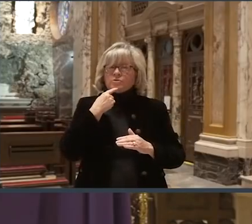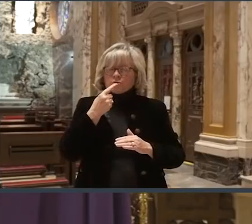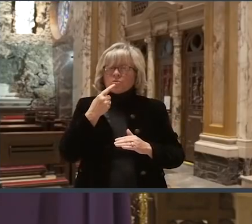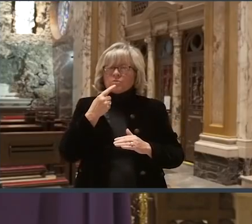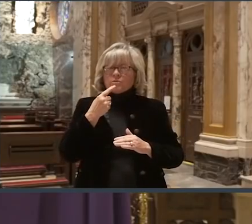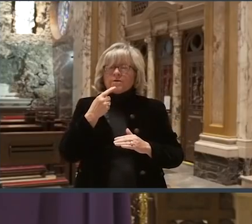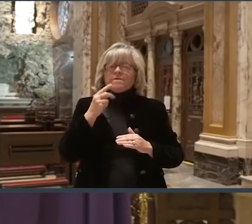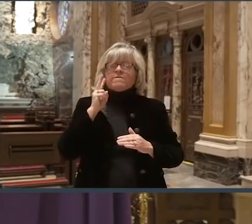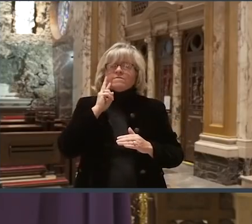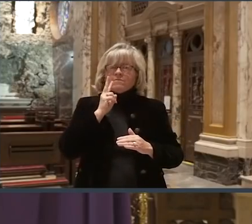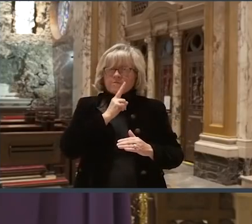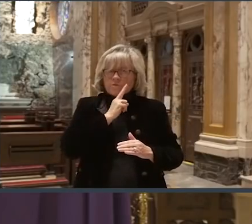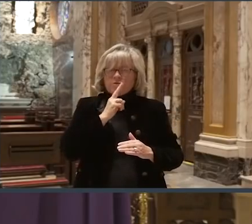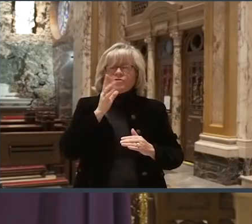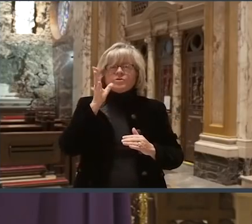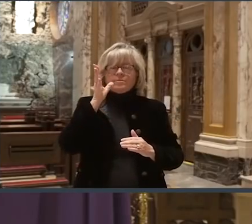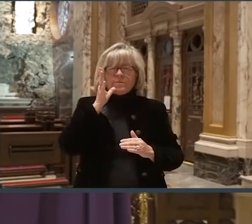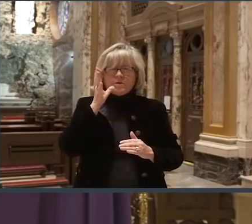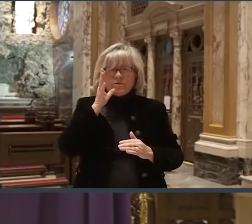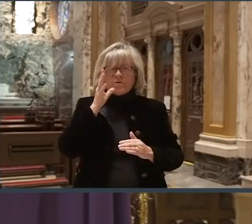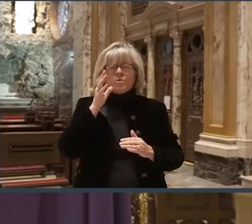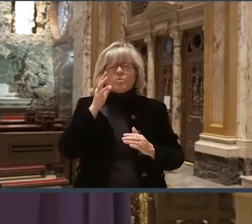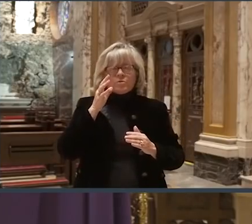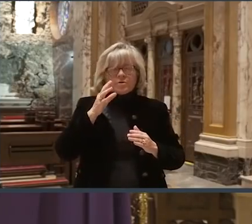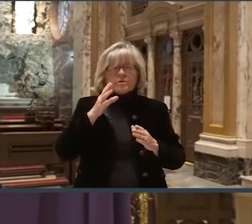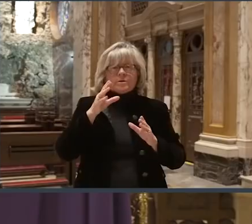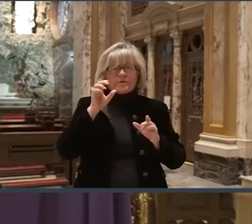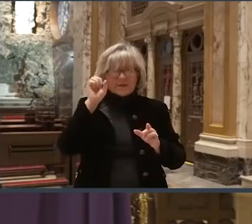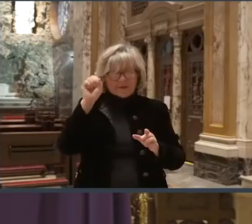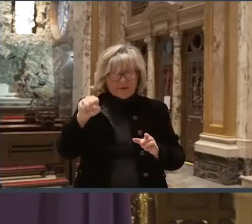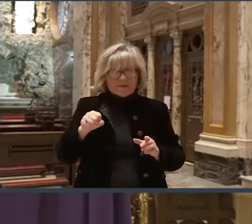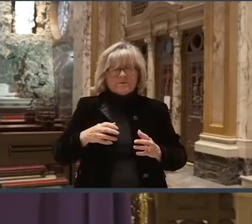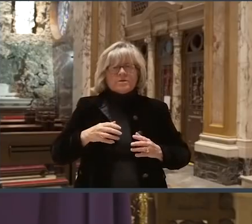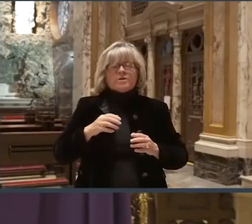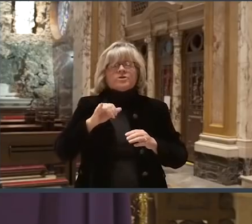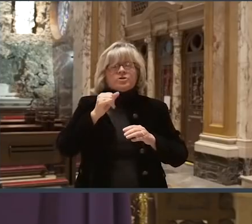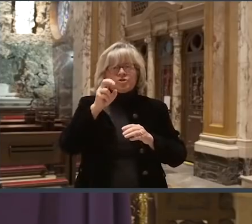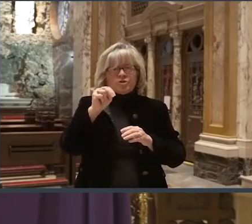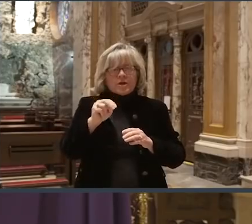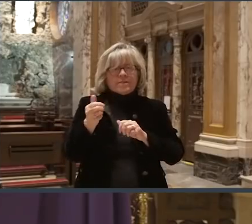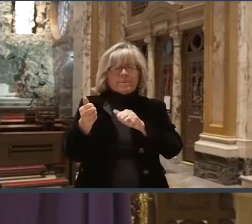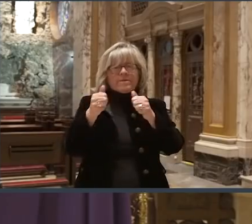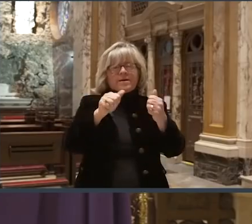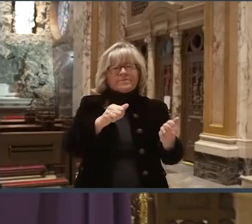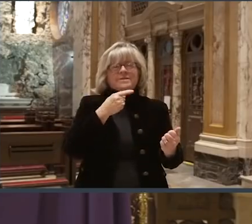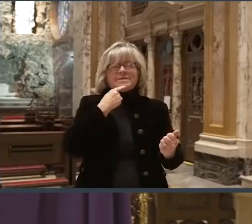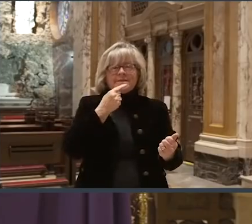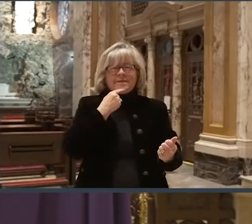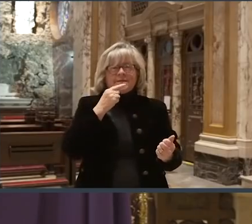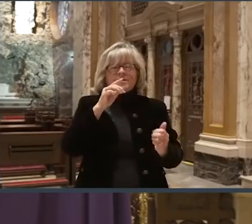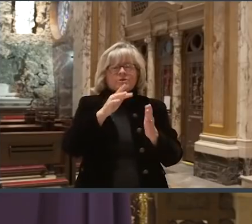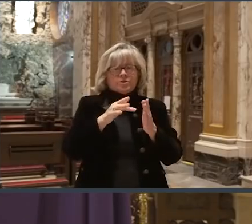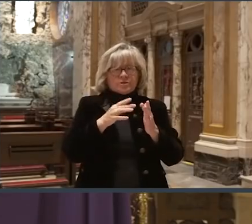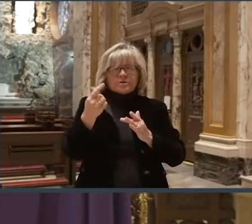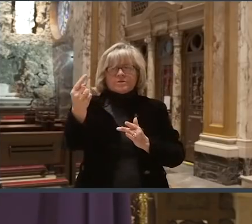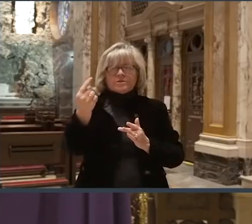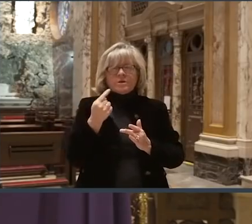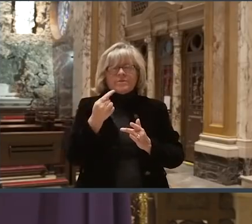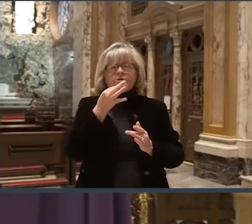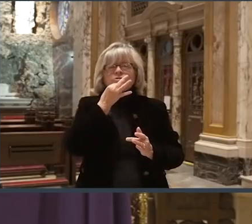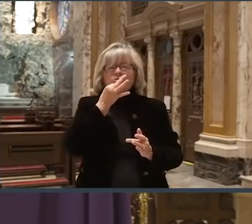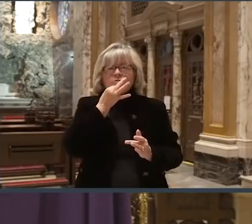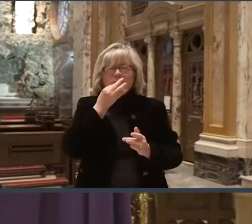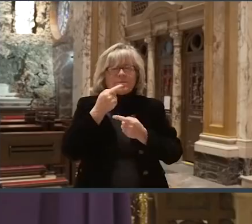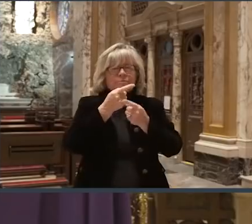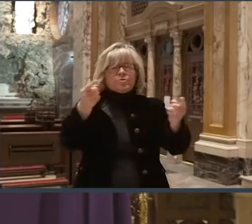Virgin Mother longed for him with love beyond all telling. John the Baptist sang of his coming and proclaimed his presence when